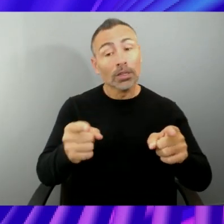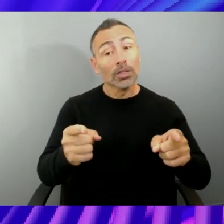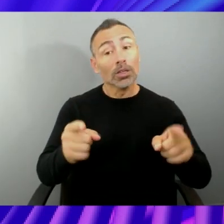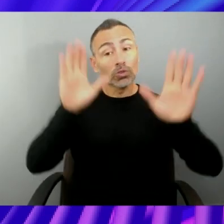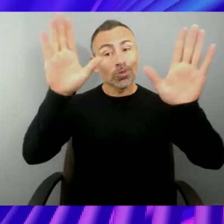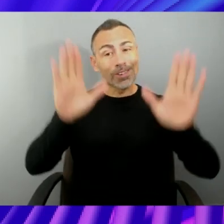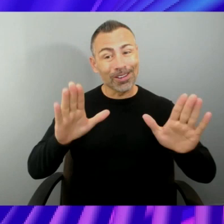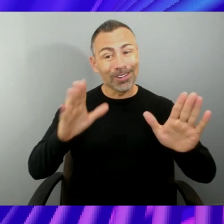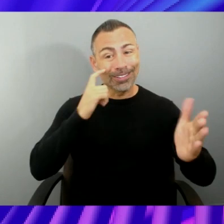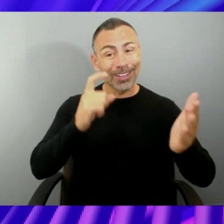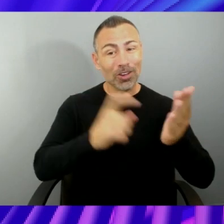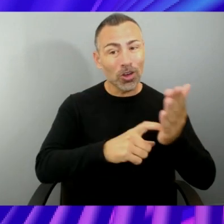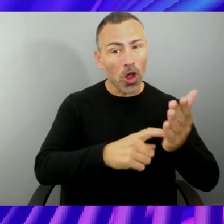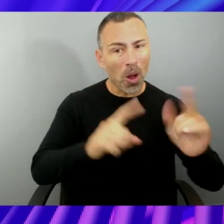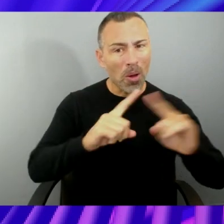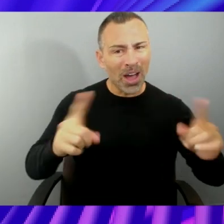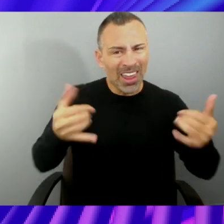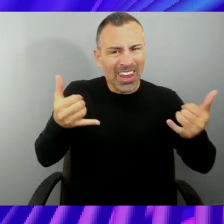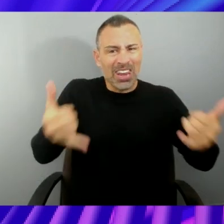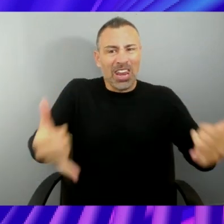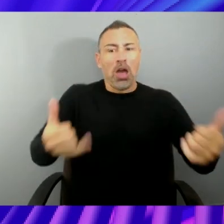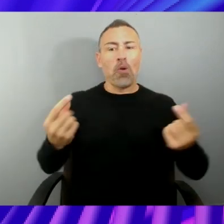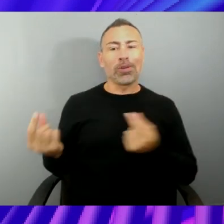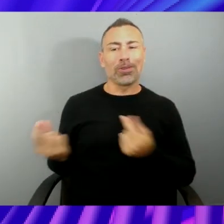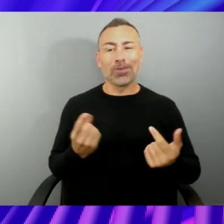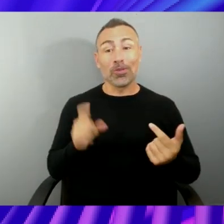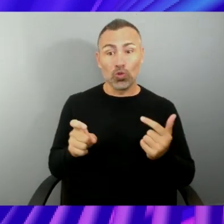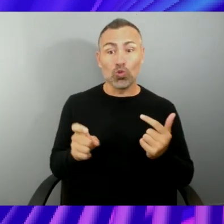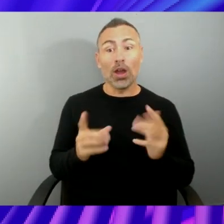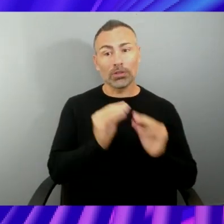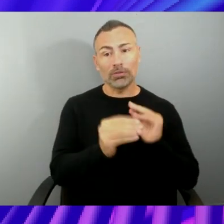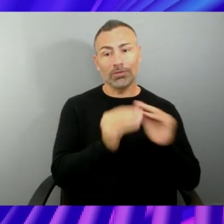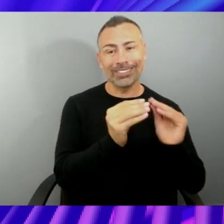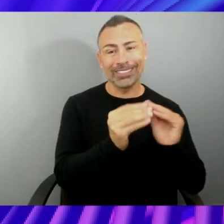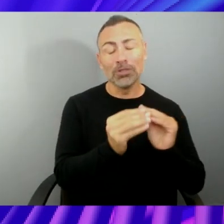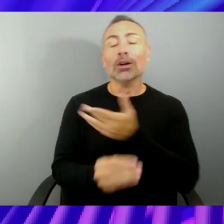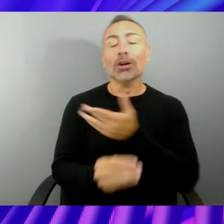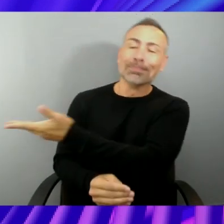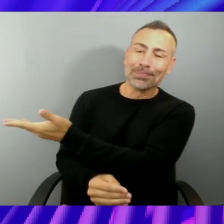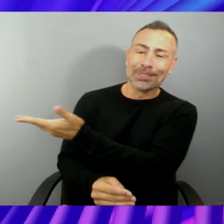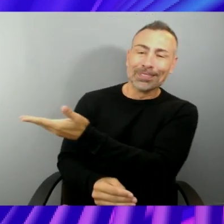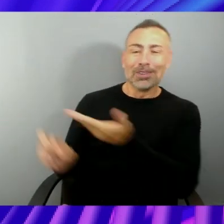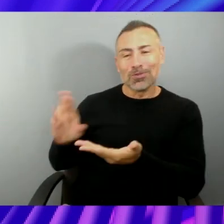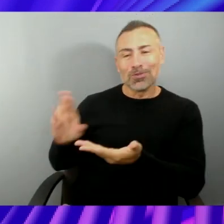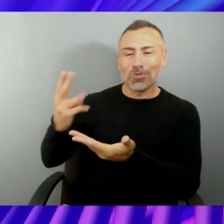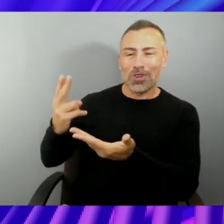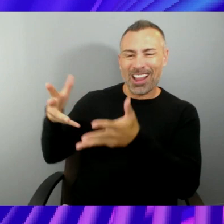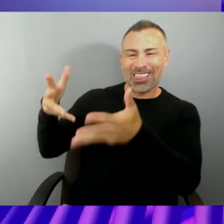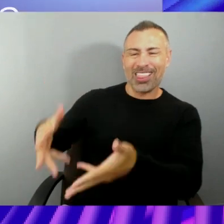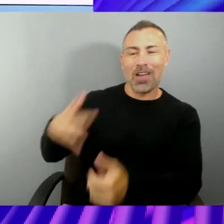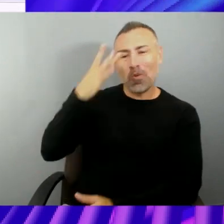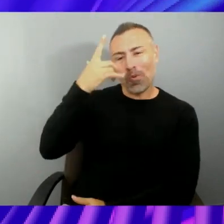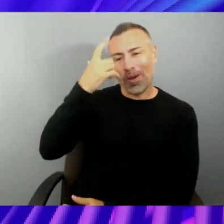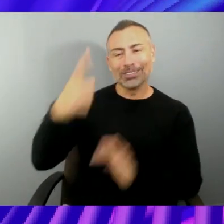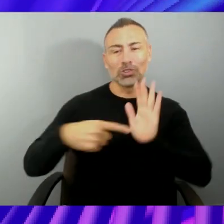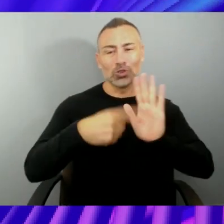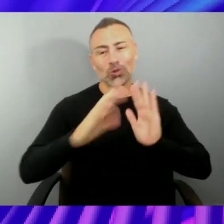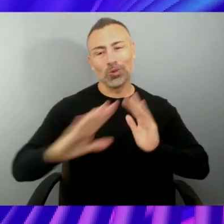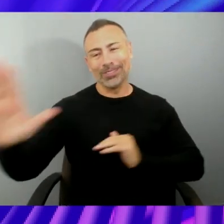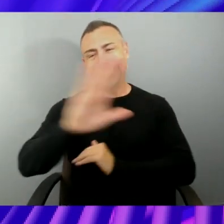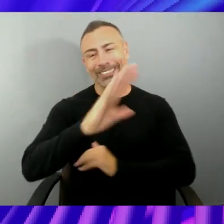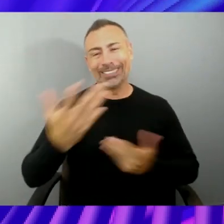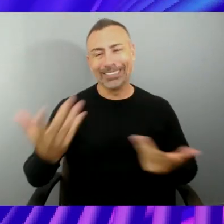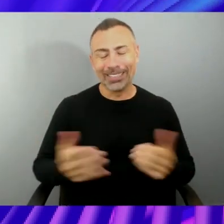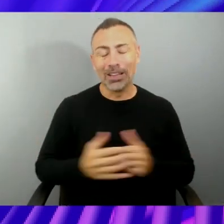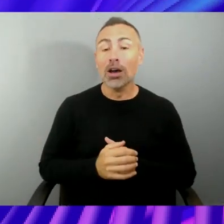don't fix it so that you can keep it in your demo. That's right. But usually, like a team needs to go have some sort of workflow pop up about